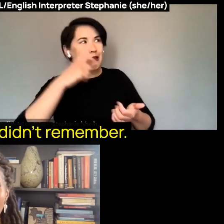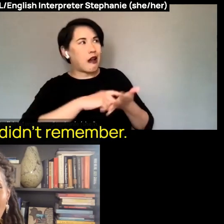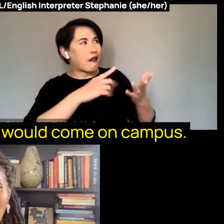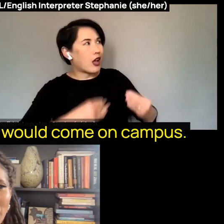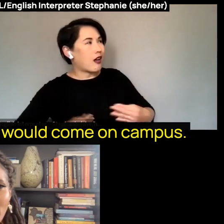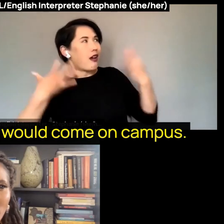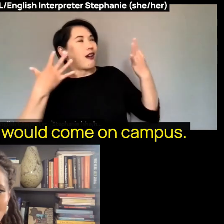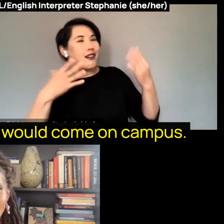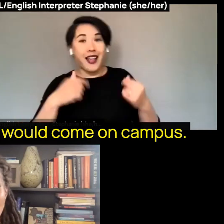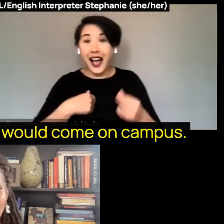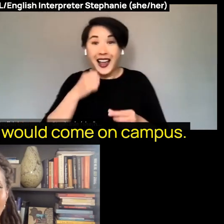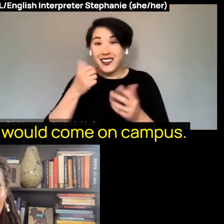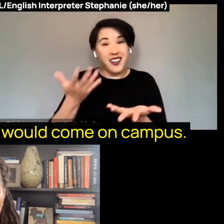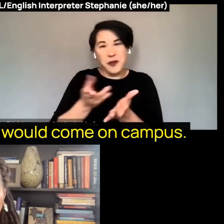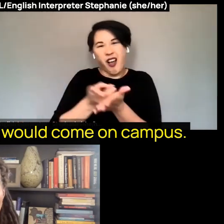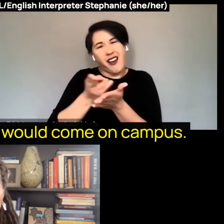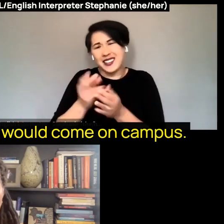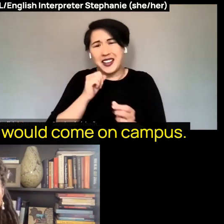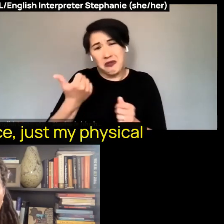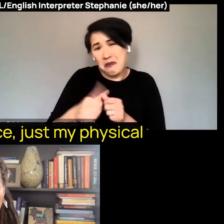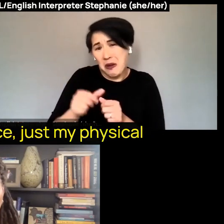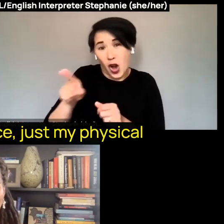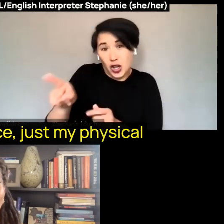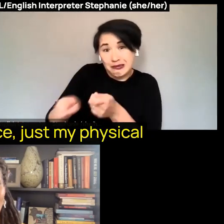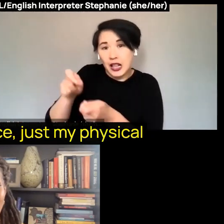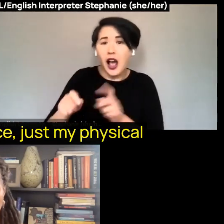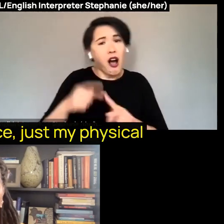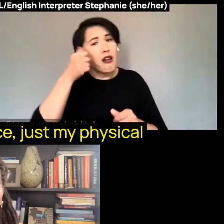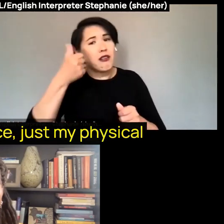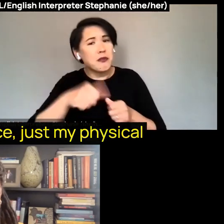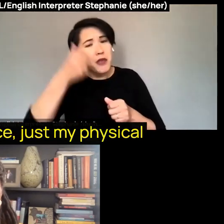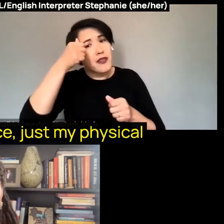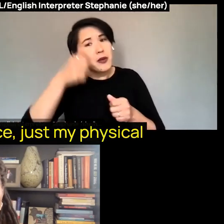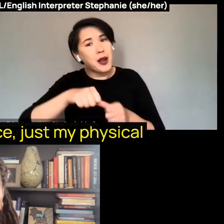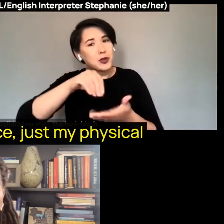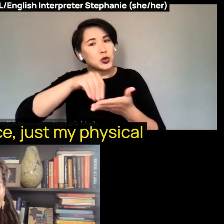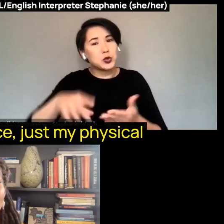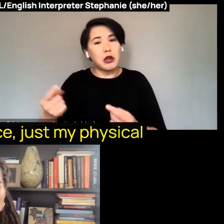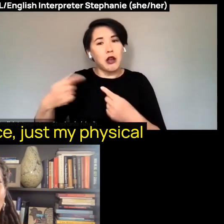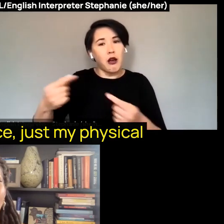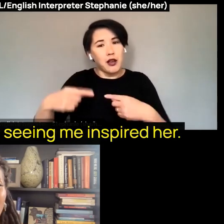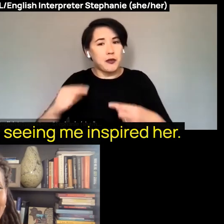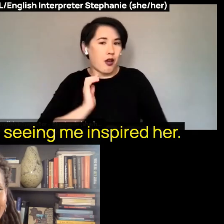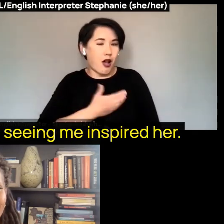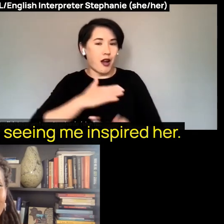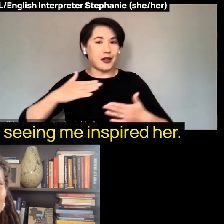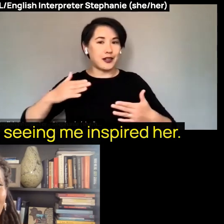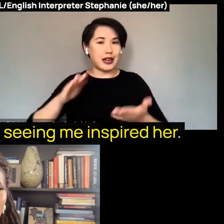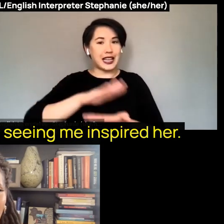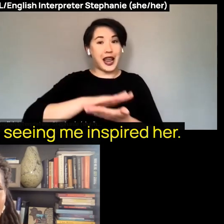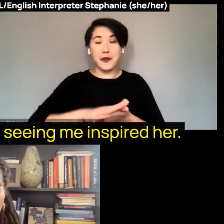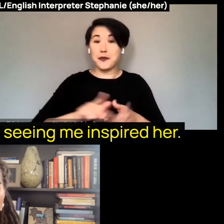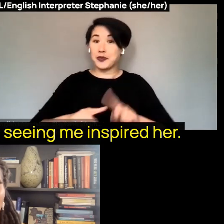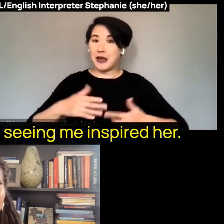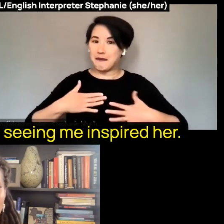didn't remember. I mean, I remember students would come on campus, but me, my presence, just my physical presence as a